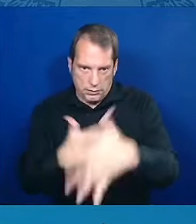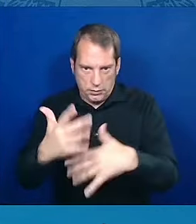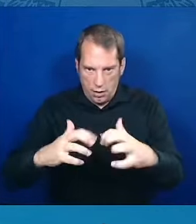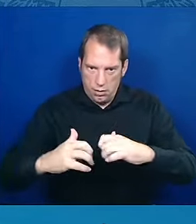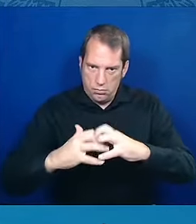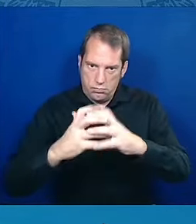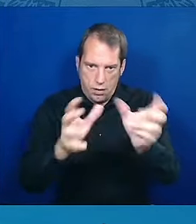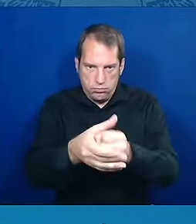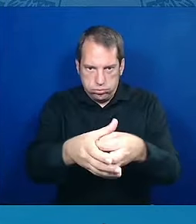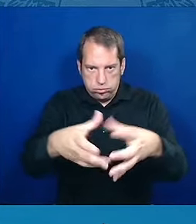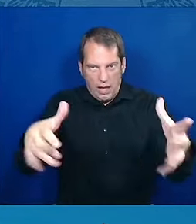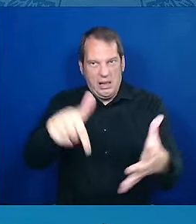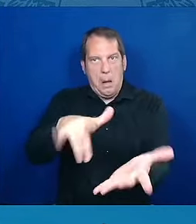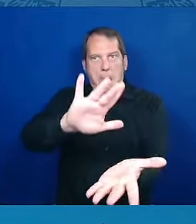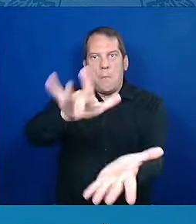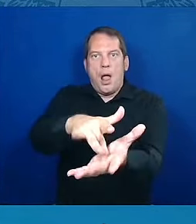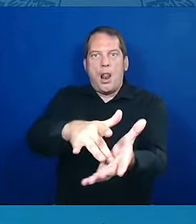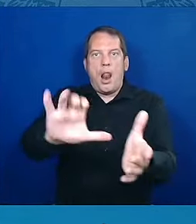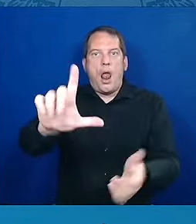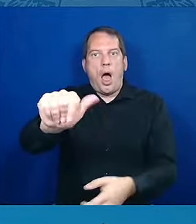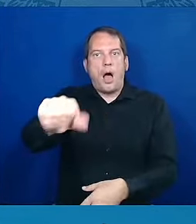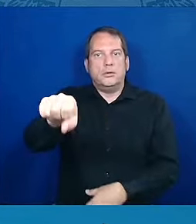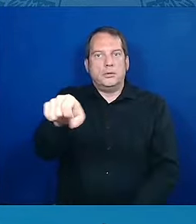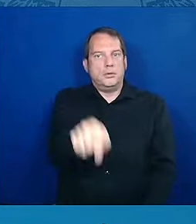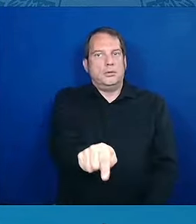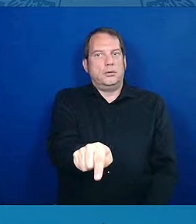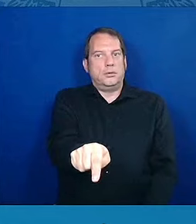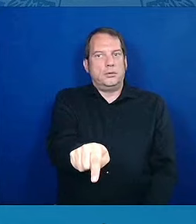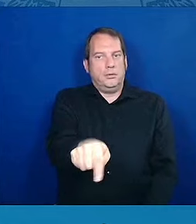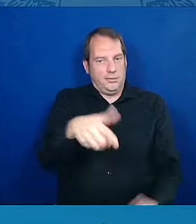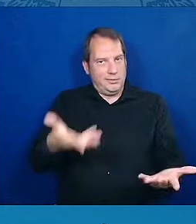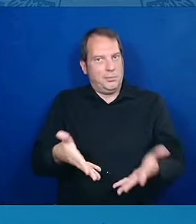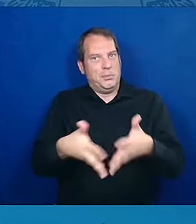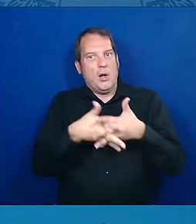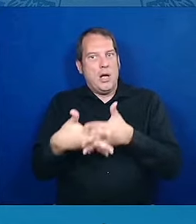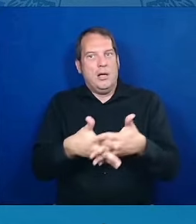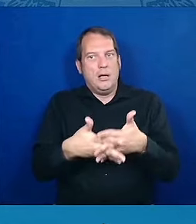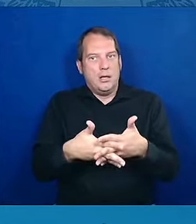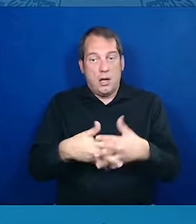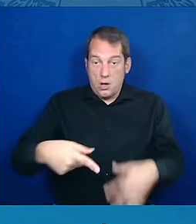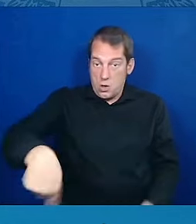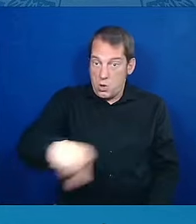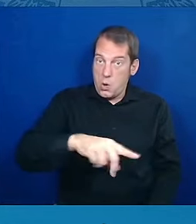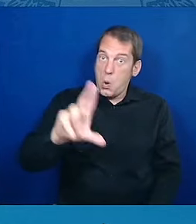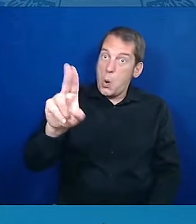And when unions are strong, America is strong.